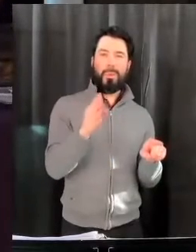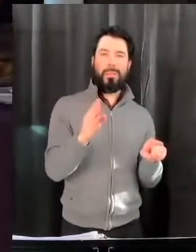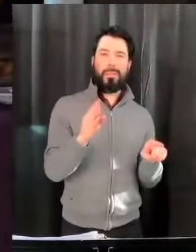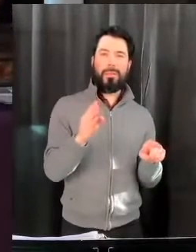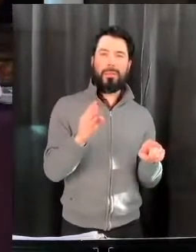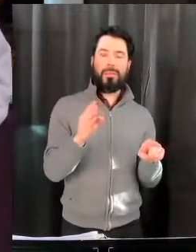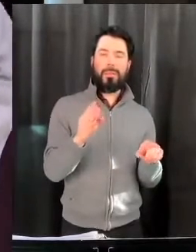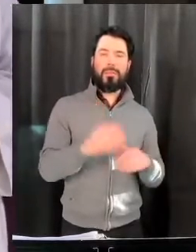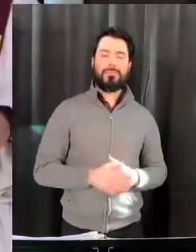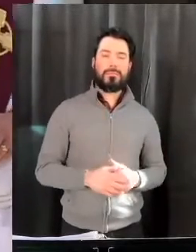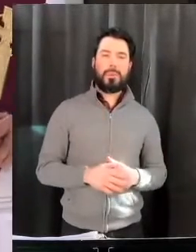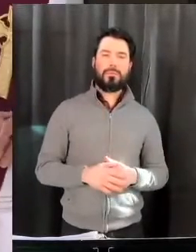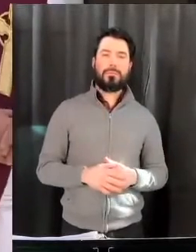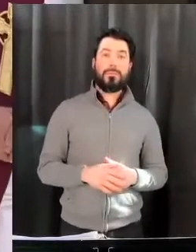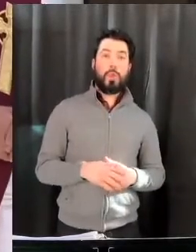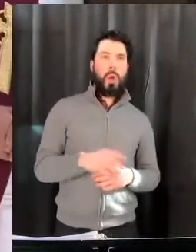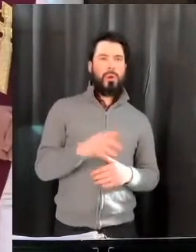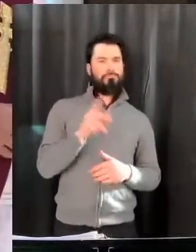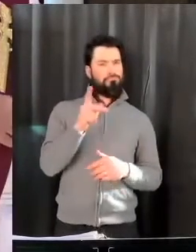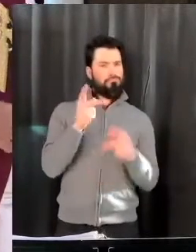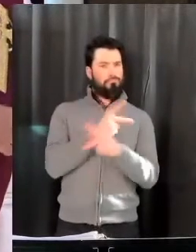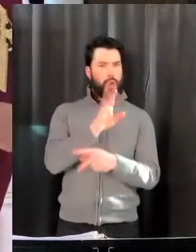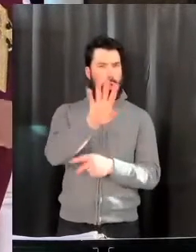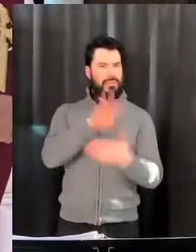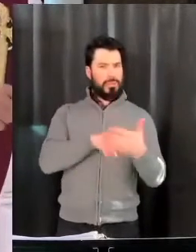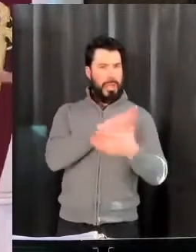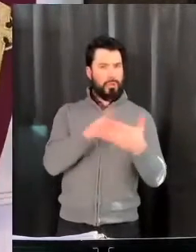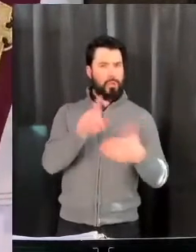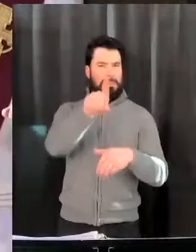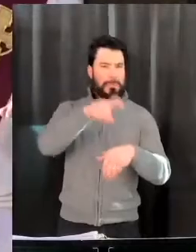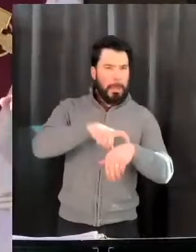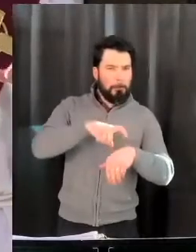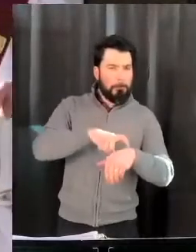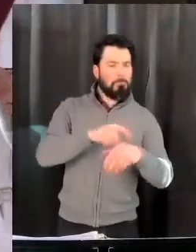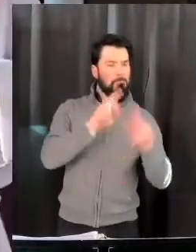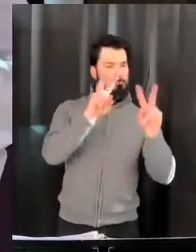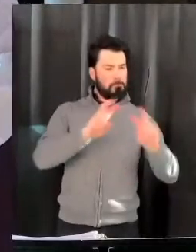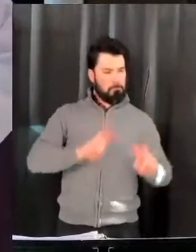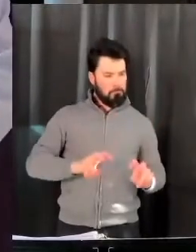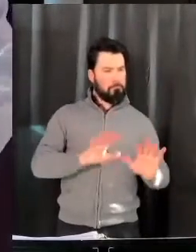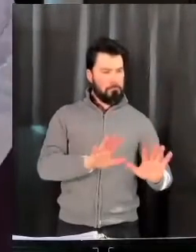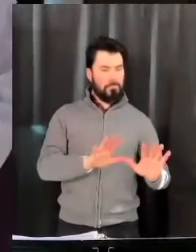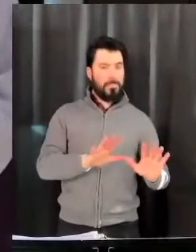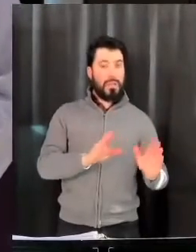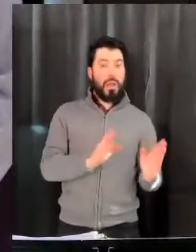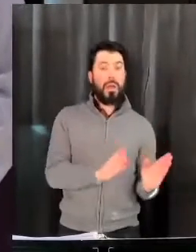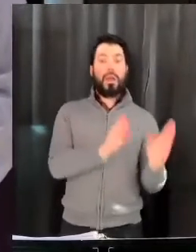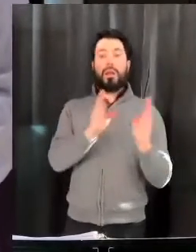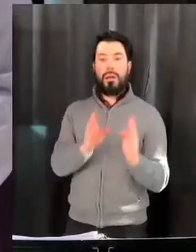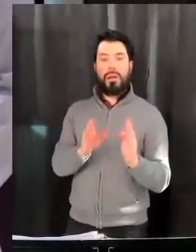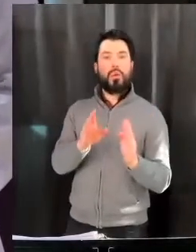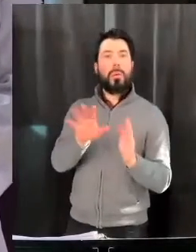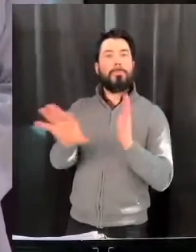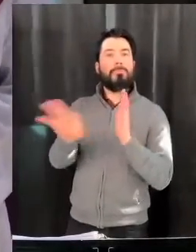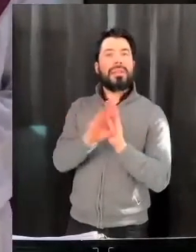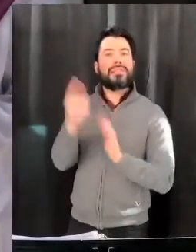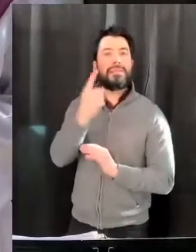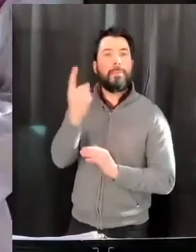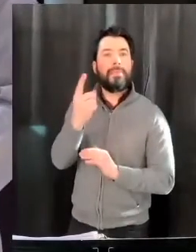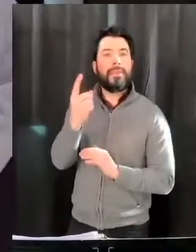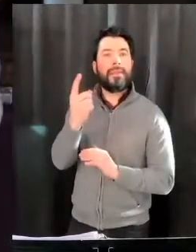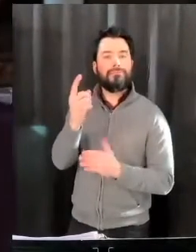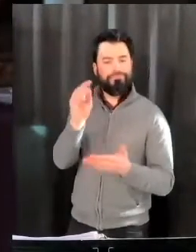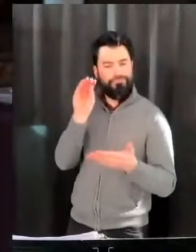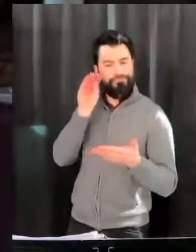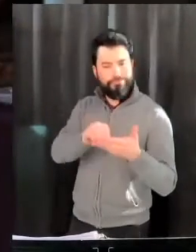choose something to do that brings us closer to Jesus and fills that time. And here's the